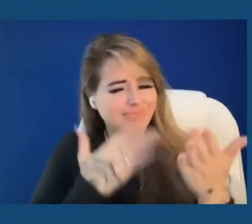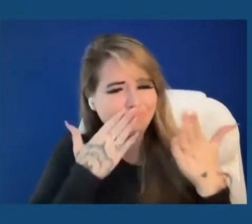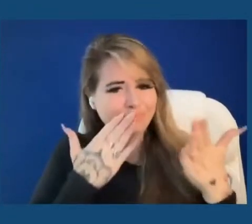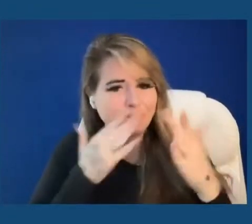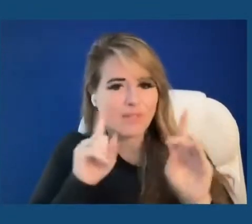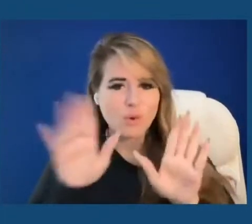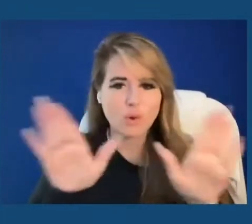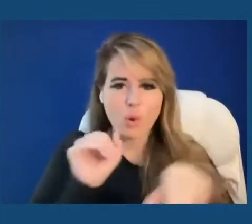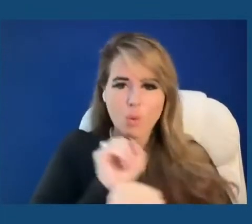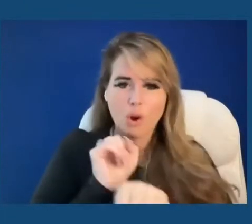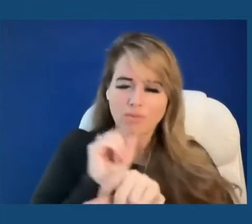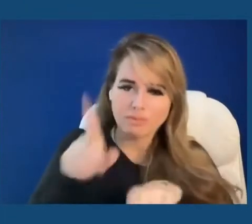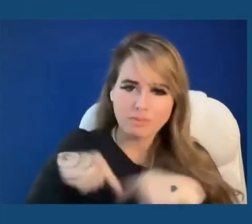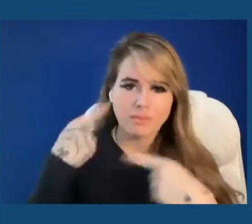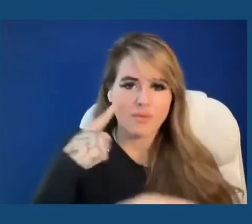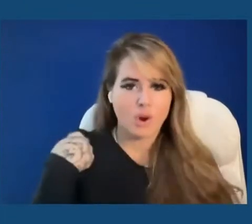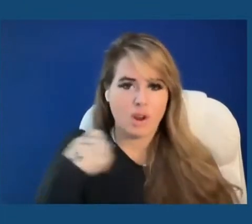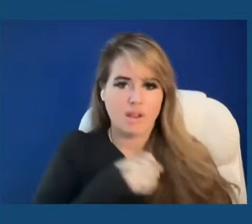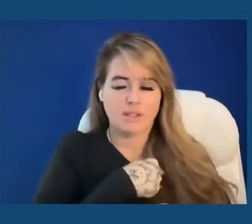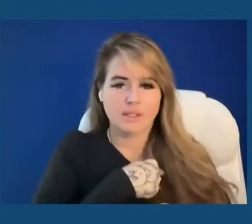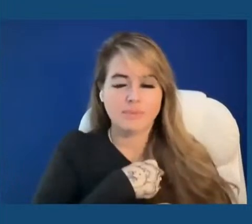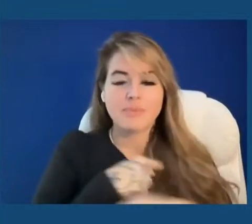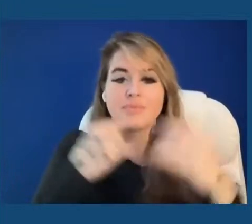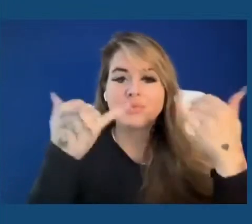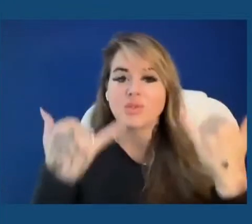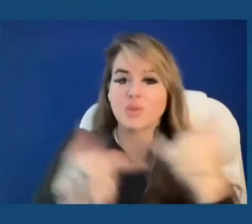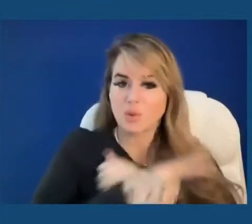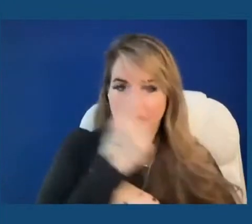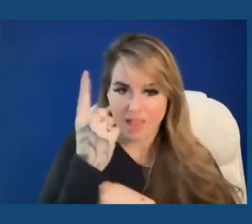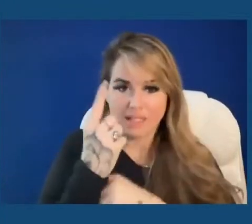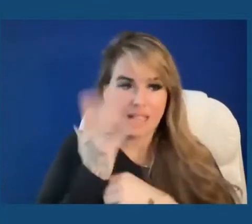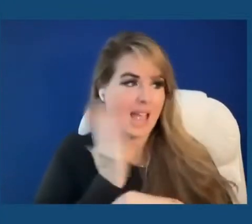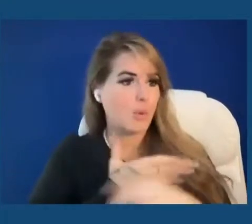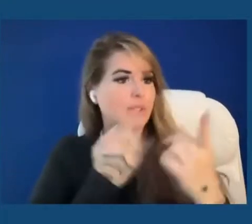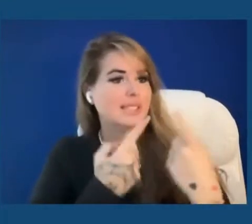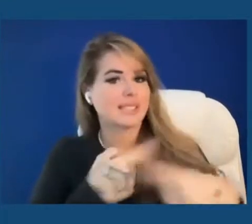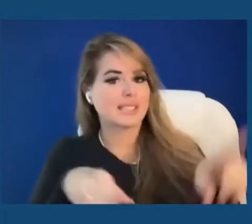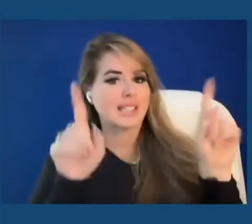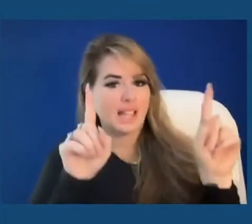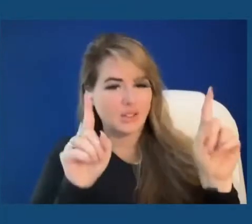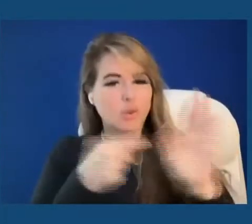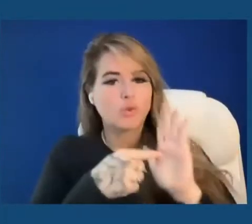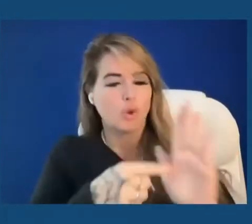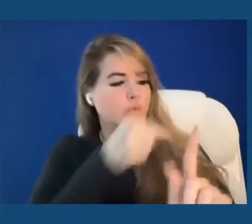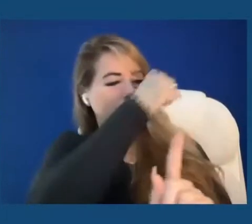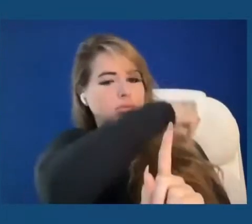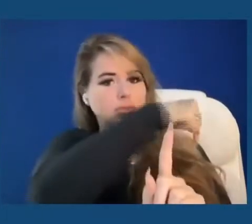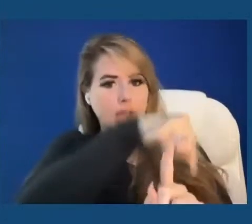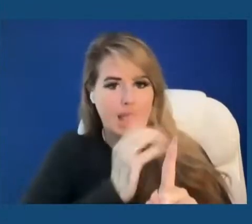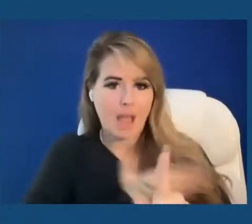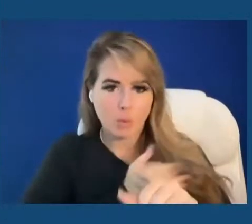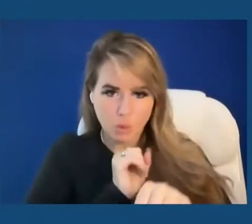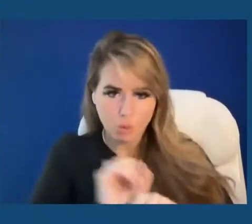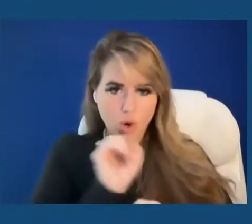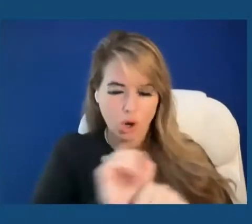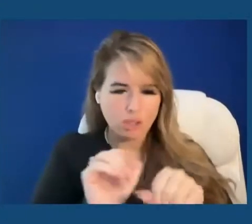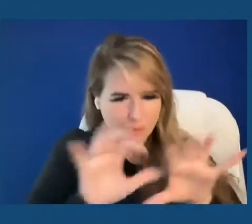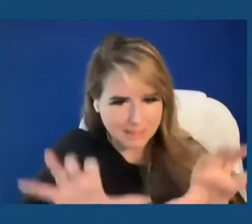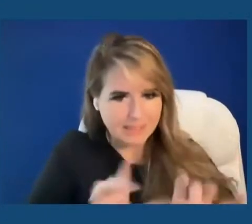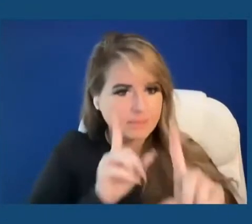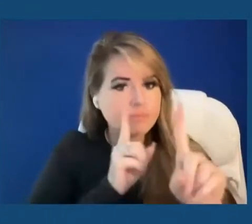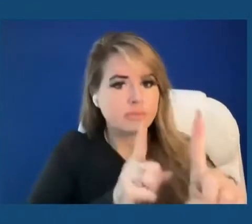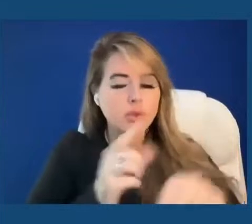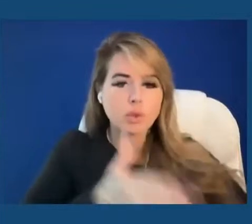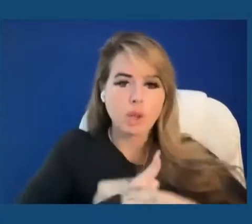behalf. Like FIMP, today's success builds on years of commitment to coastal resiliency by our government partners at